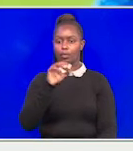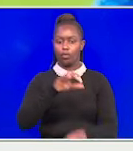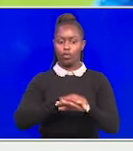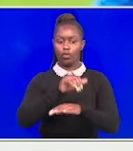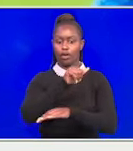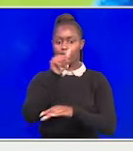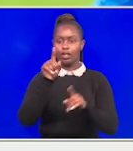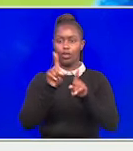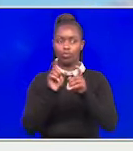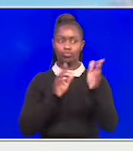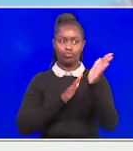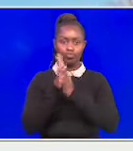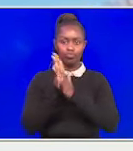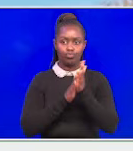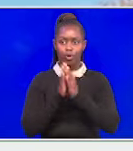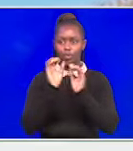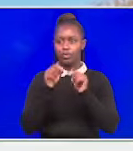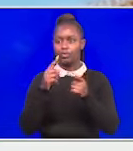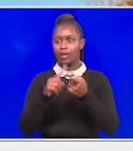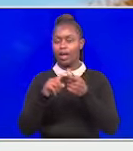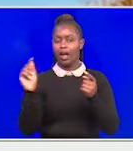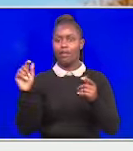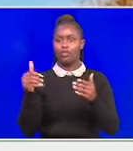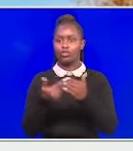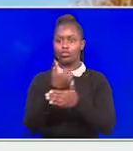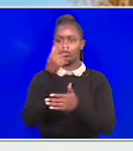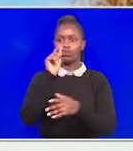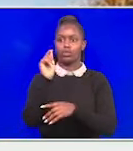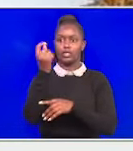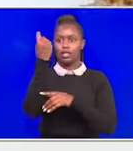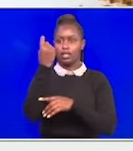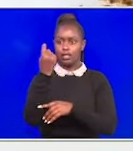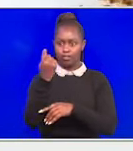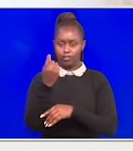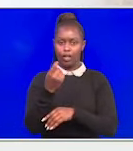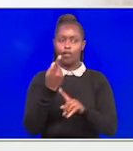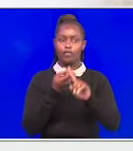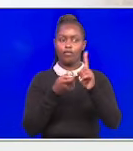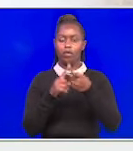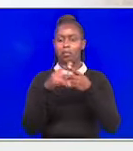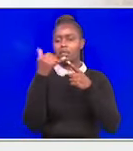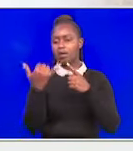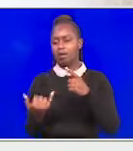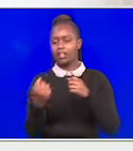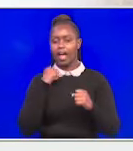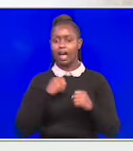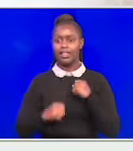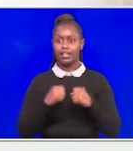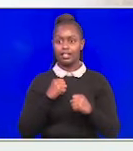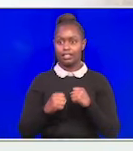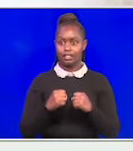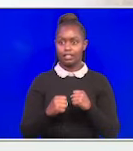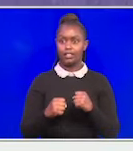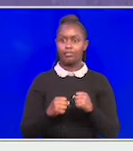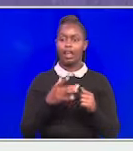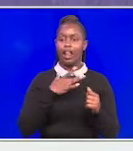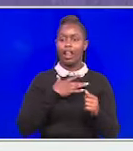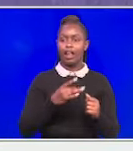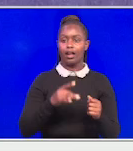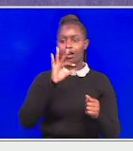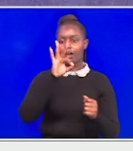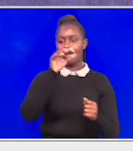Interestingly, there could be a new Kenyan star in the making, among the youngest athletes at the Olympics, in form of Faith Cherotich,